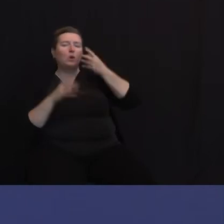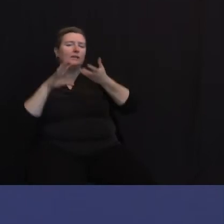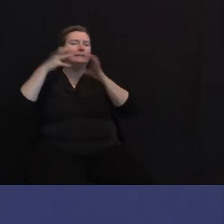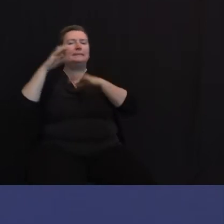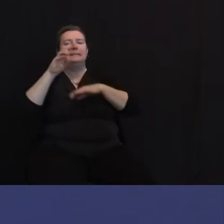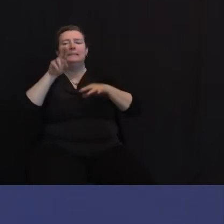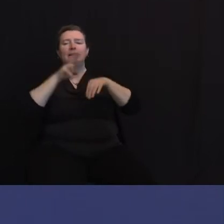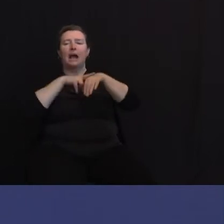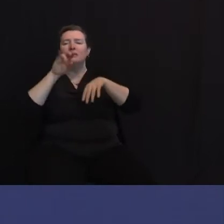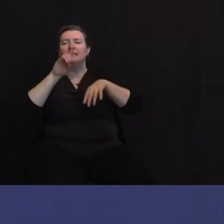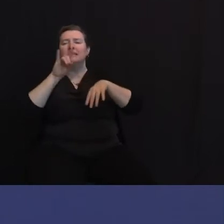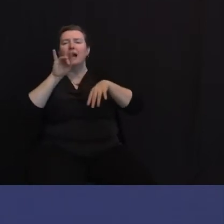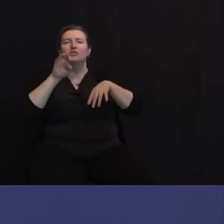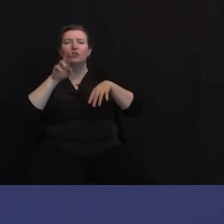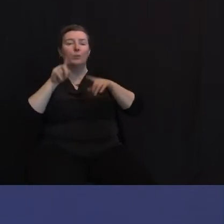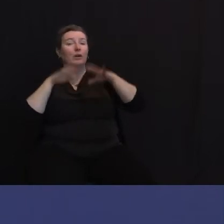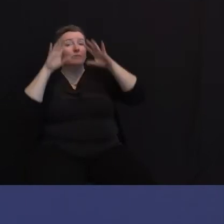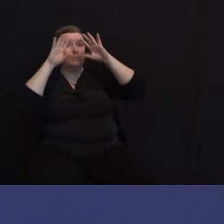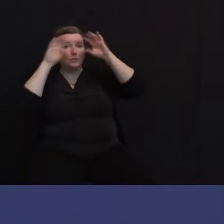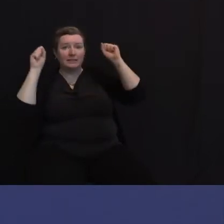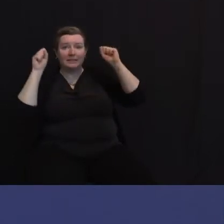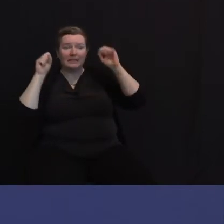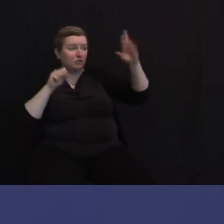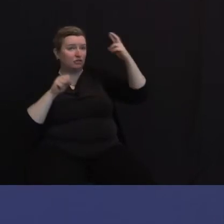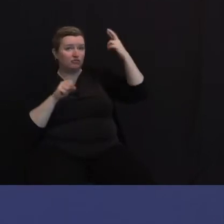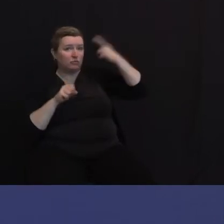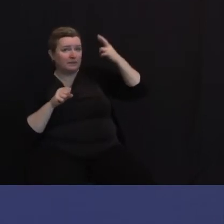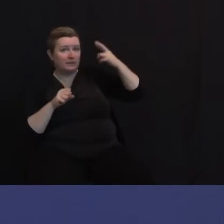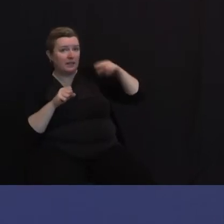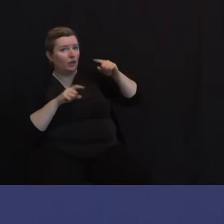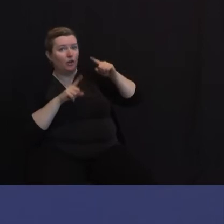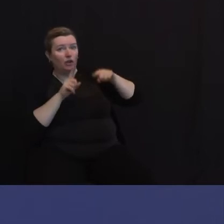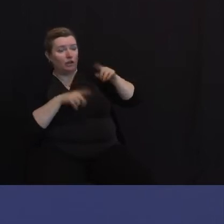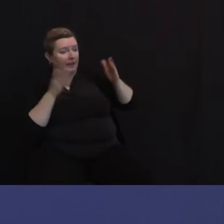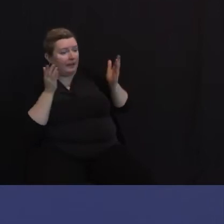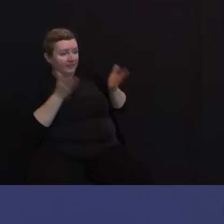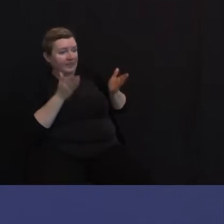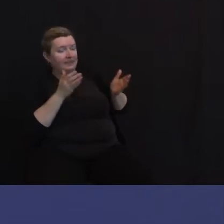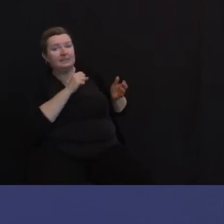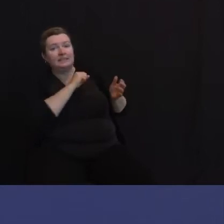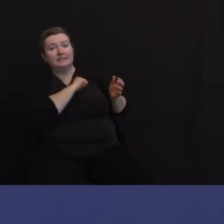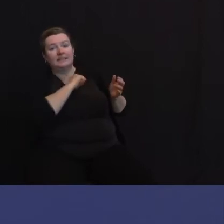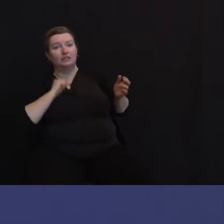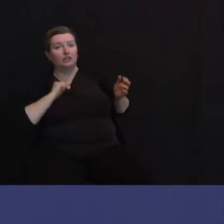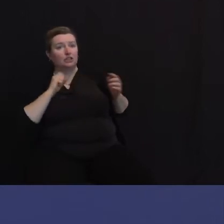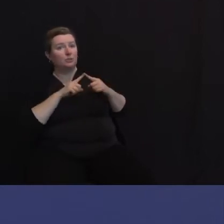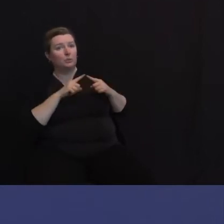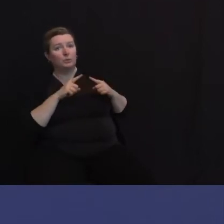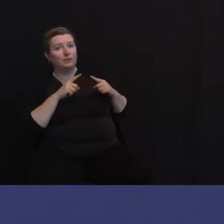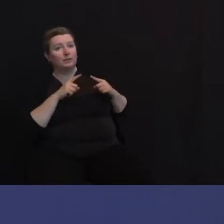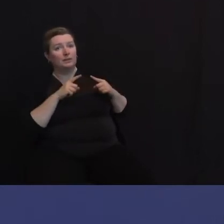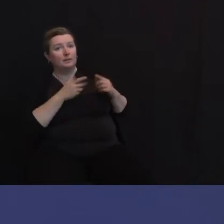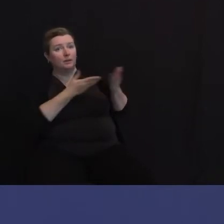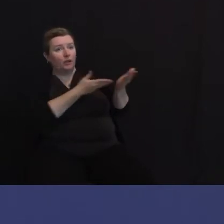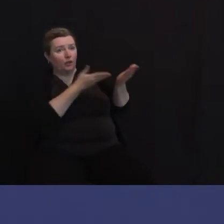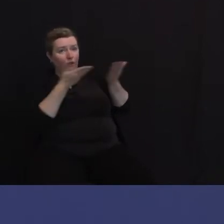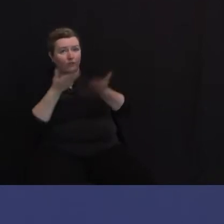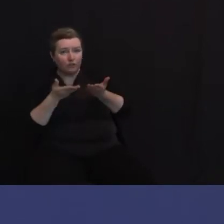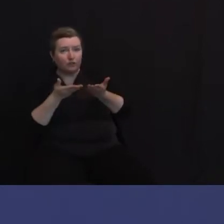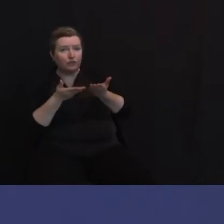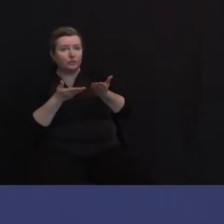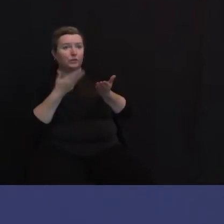president, for whatever reason, couldn't get his colleagues in the Senate in particular to put forward a stimulus bill, and he had